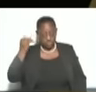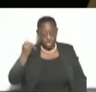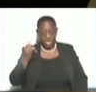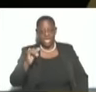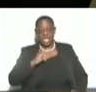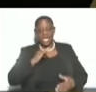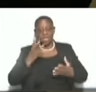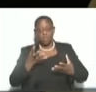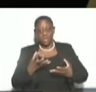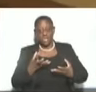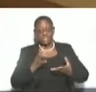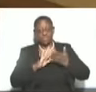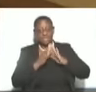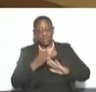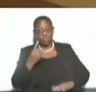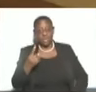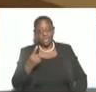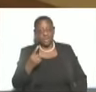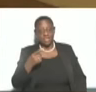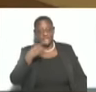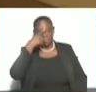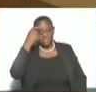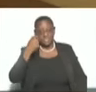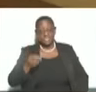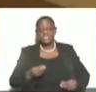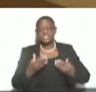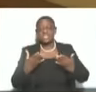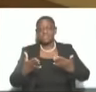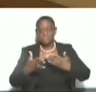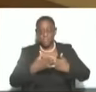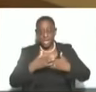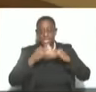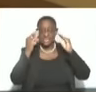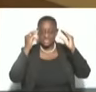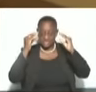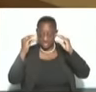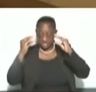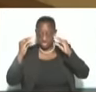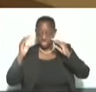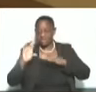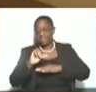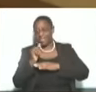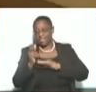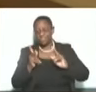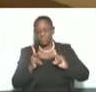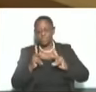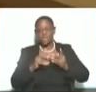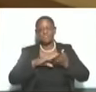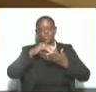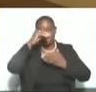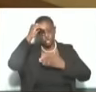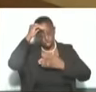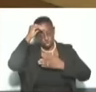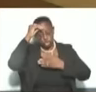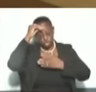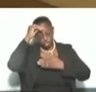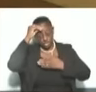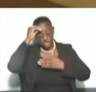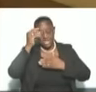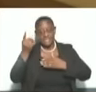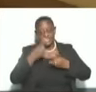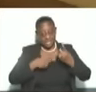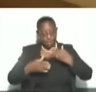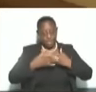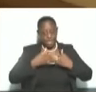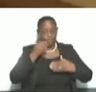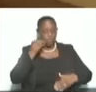to become one is because I really like the idea of giving back and teaching others what I've learned abroad and coming back home to give them that